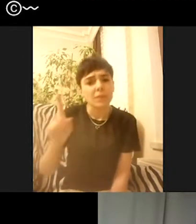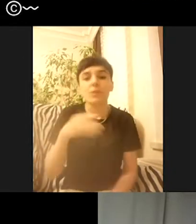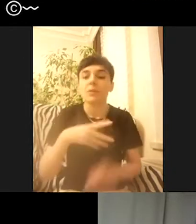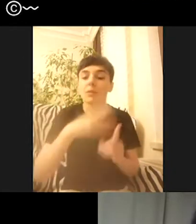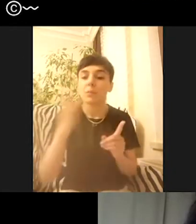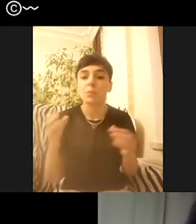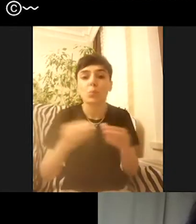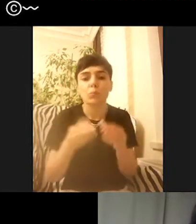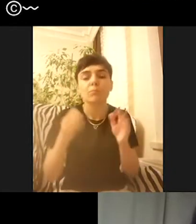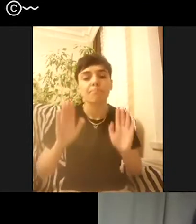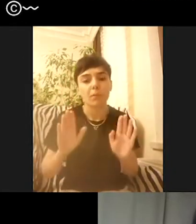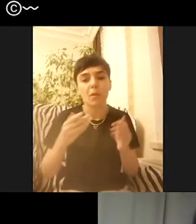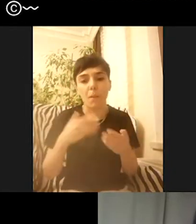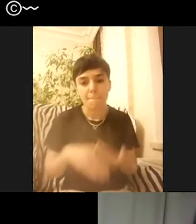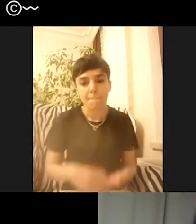Its name